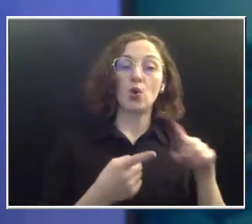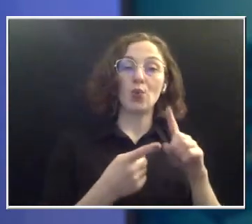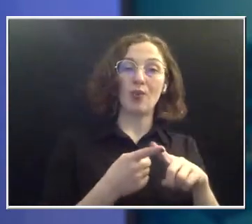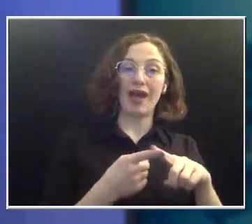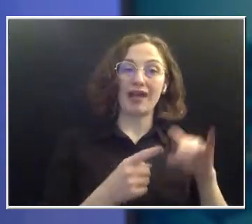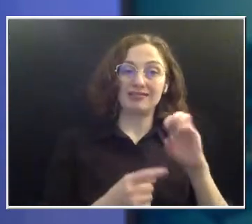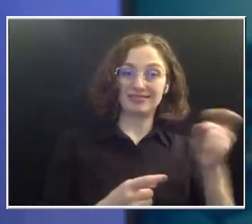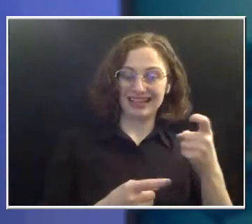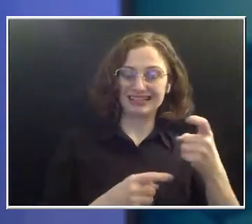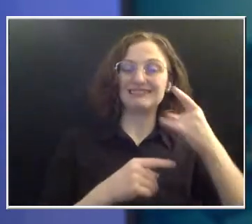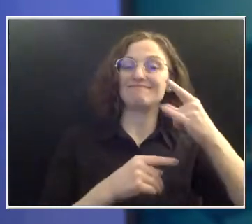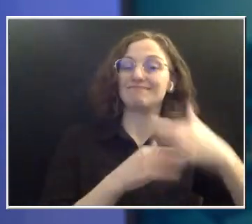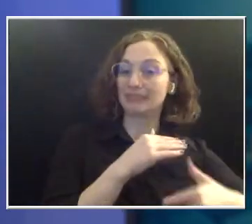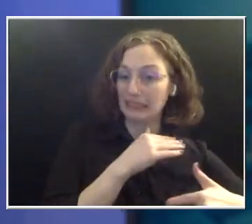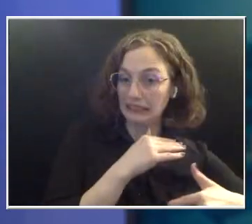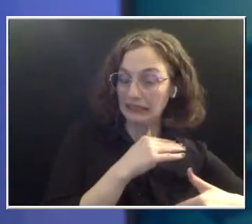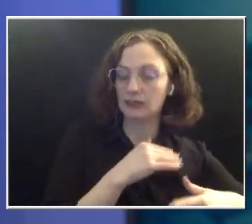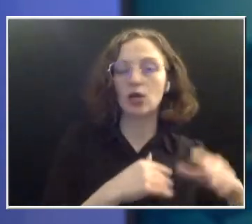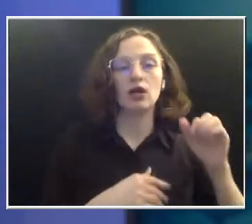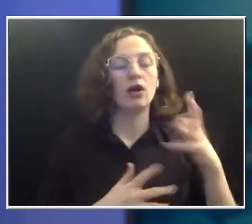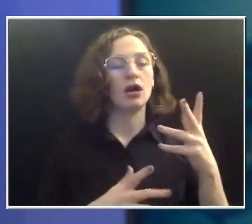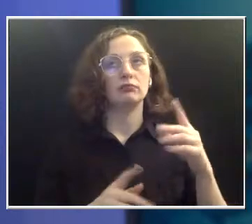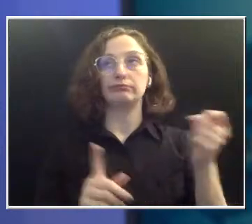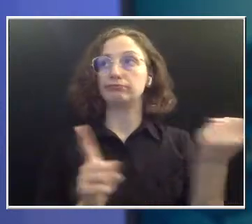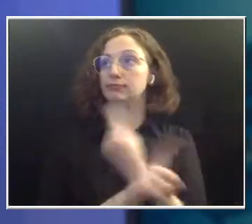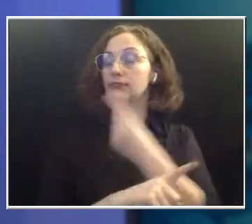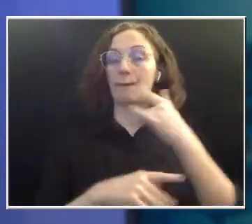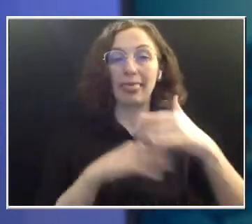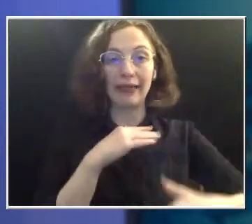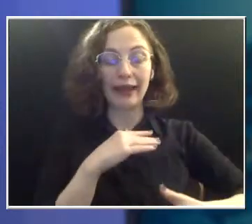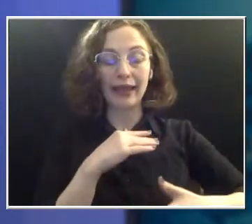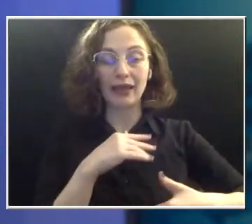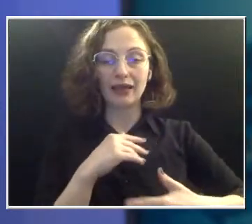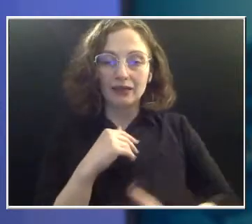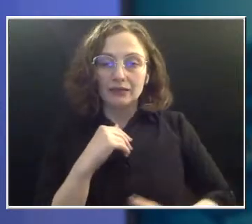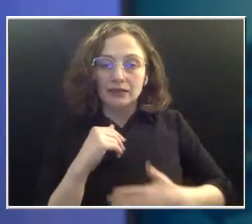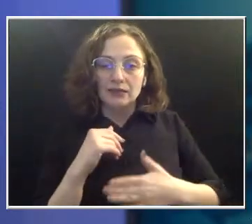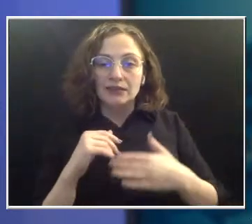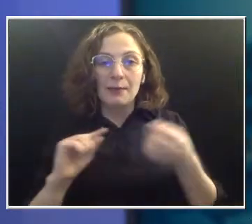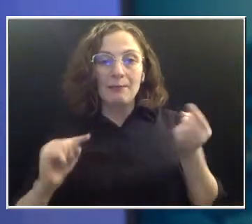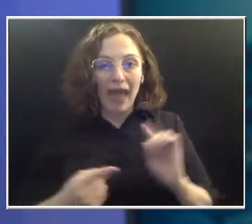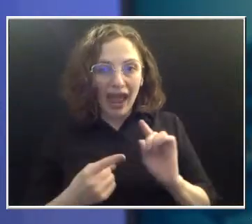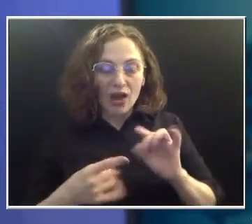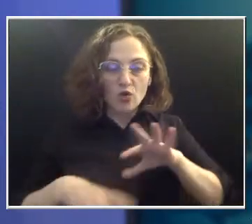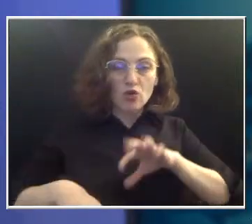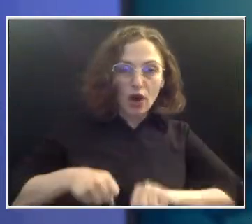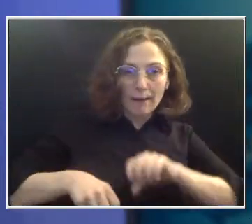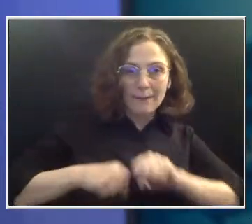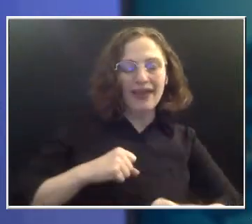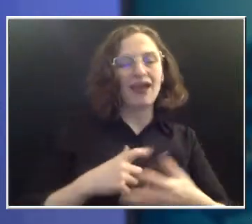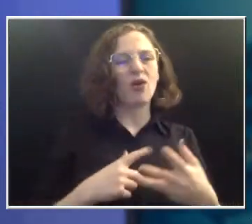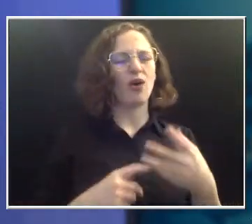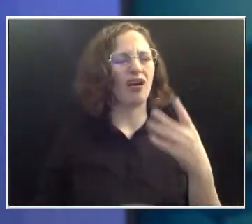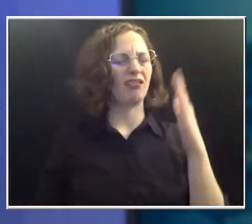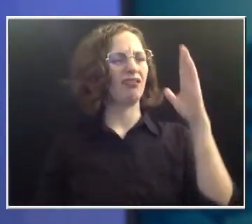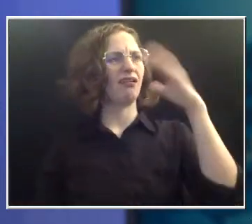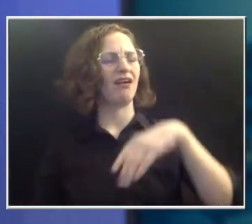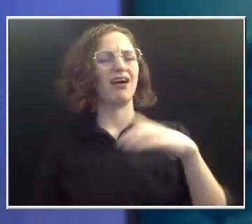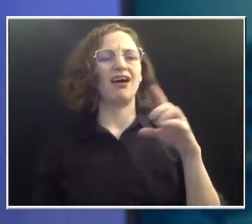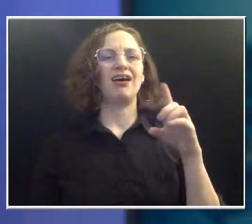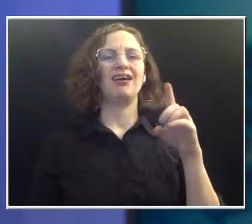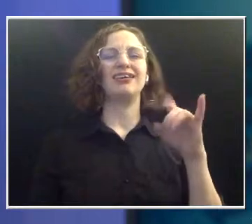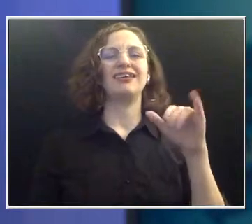cramping, abnormal discharge. So women, and it may not be really terrible, but just be like, gosh, things are different down